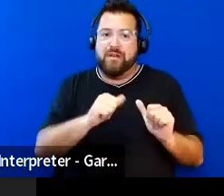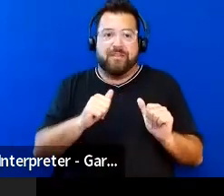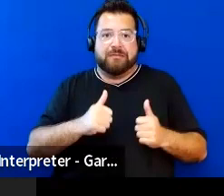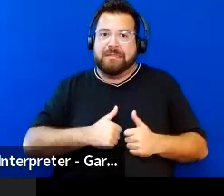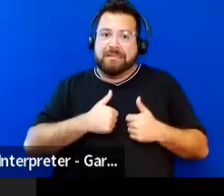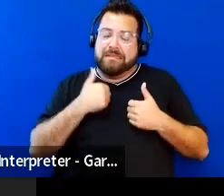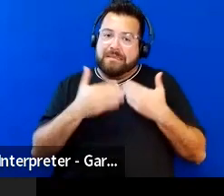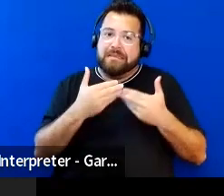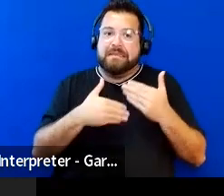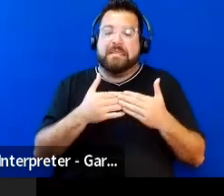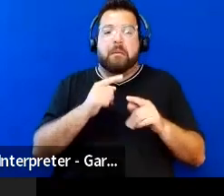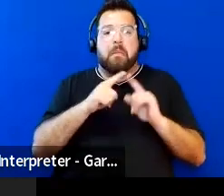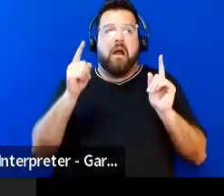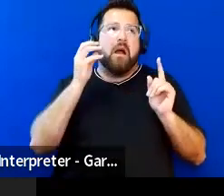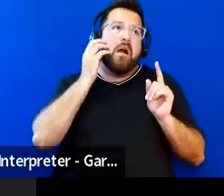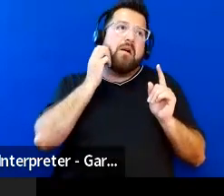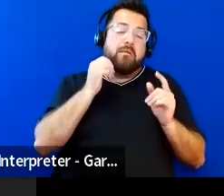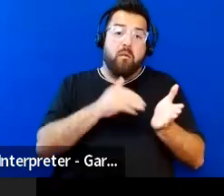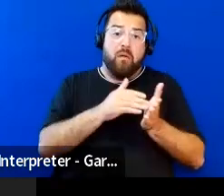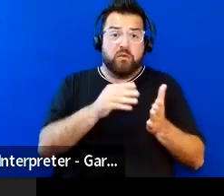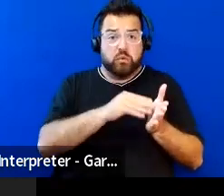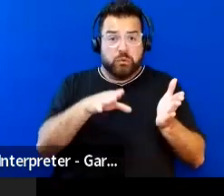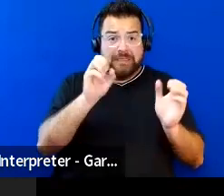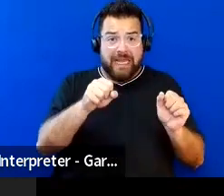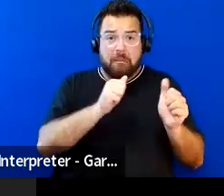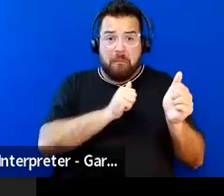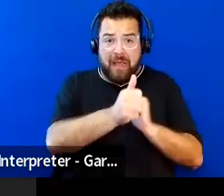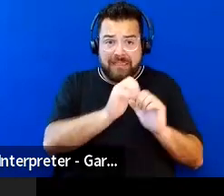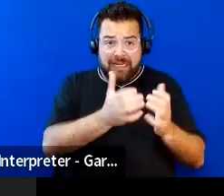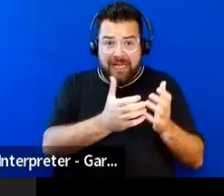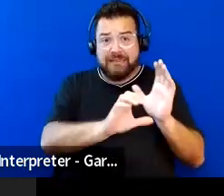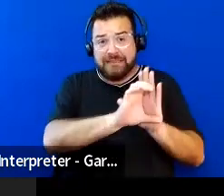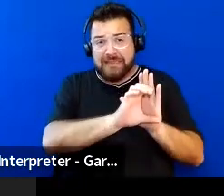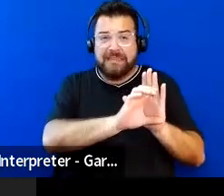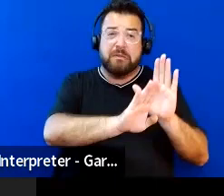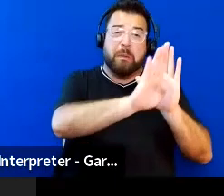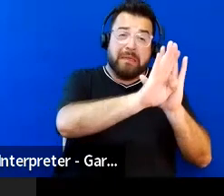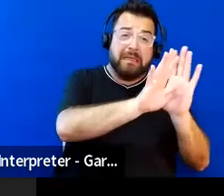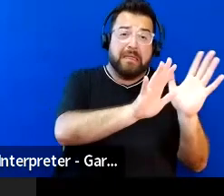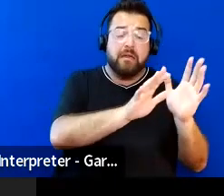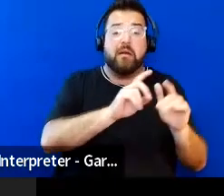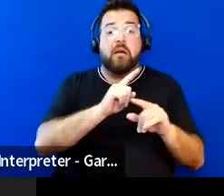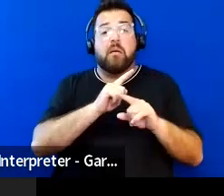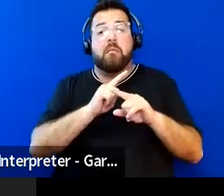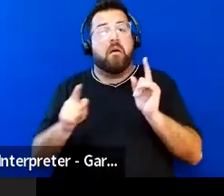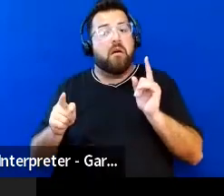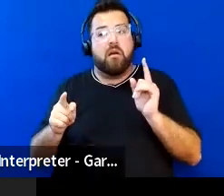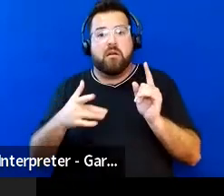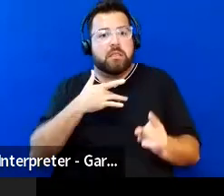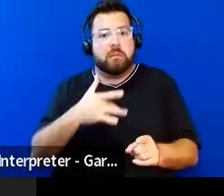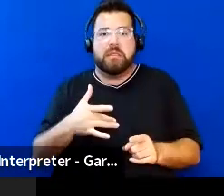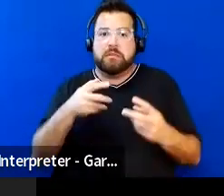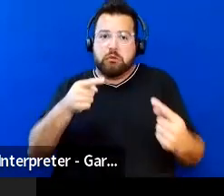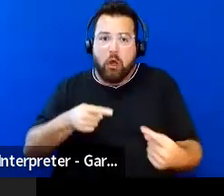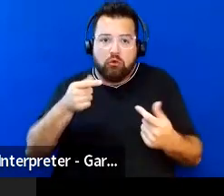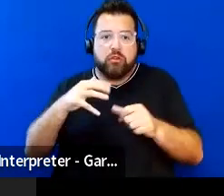they will be able to pass the class with a C or a B, but they can't earn an A because they don't have